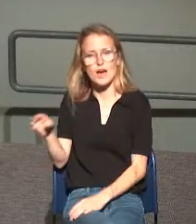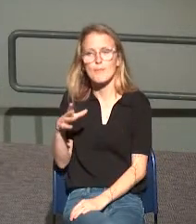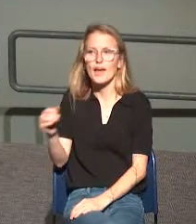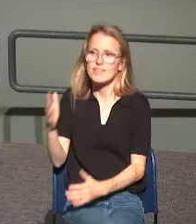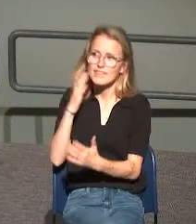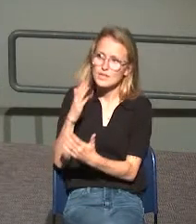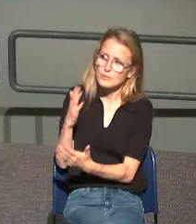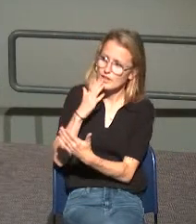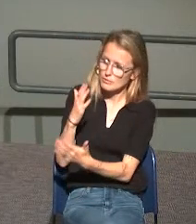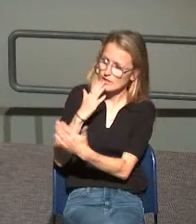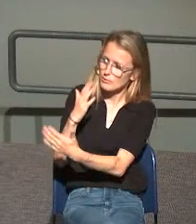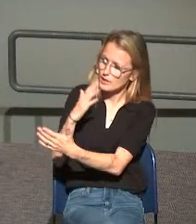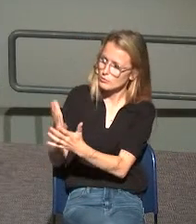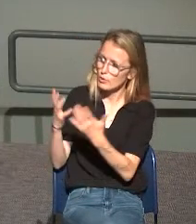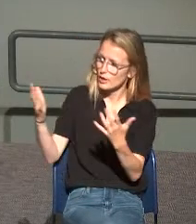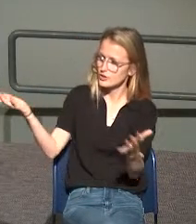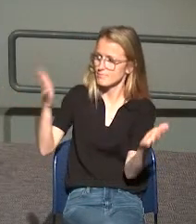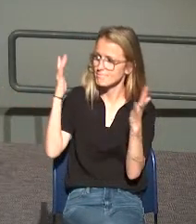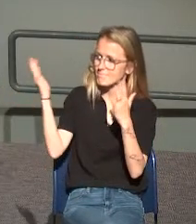you so much.